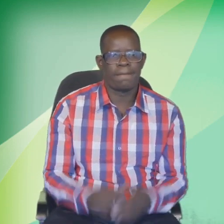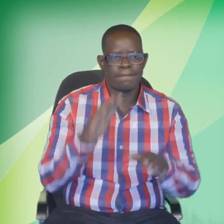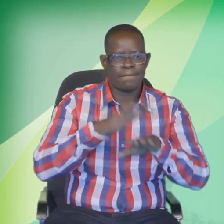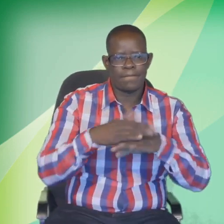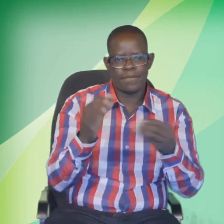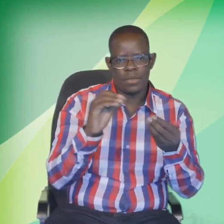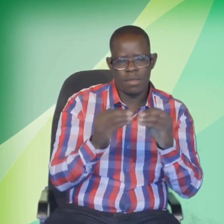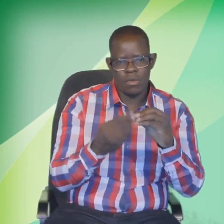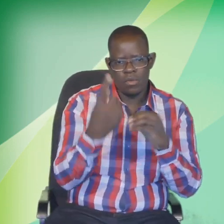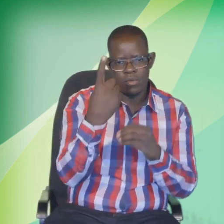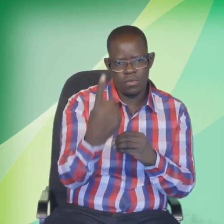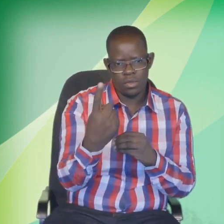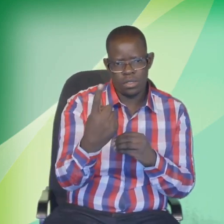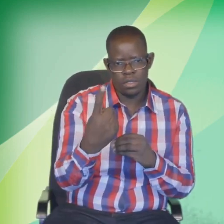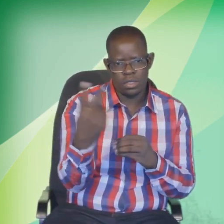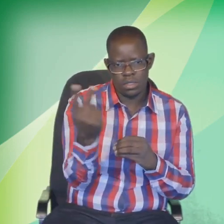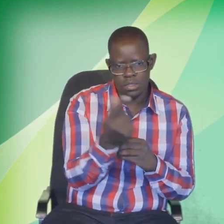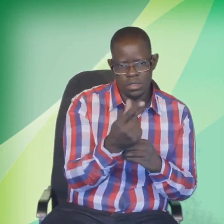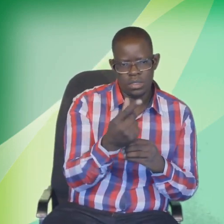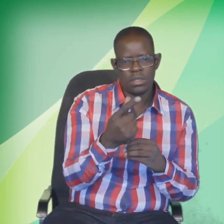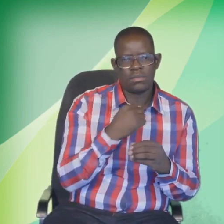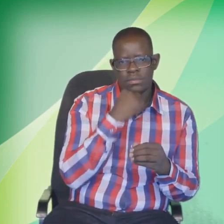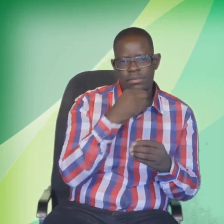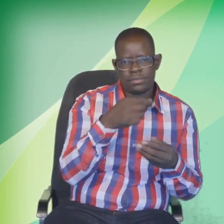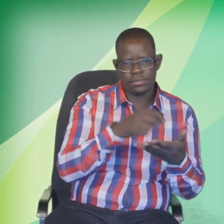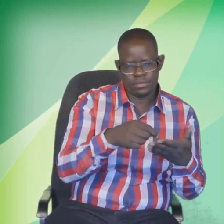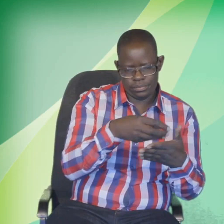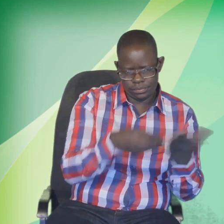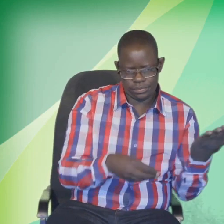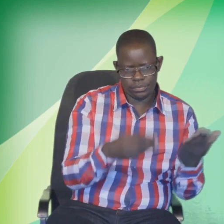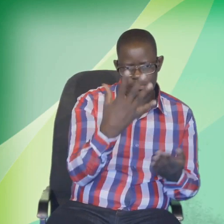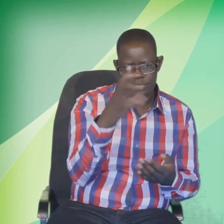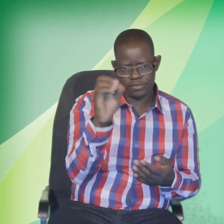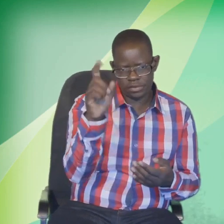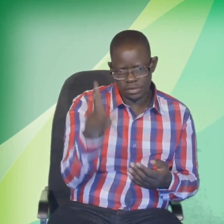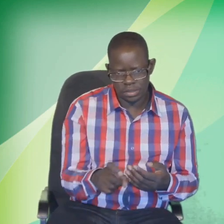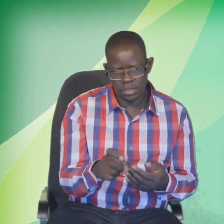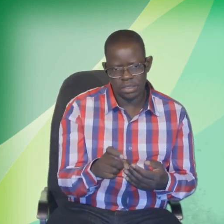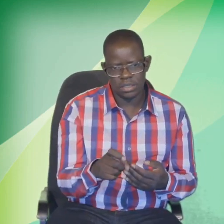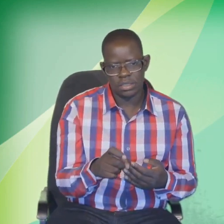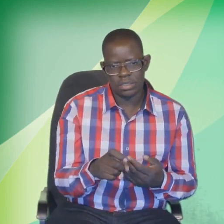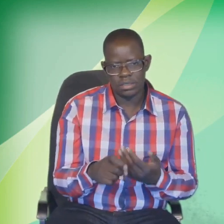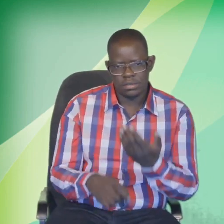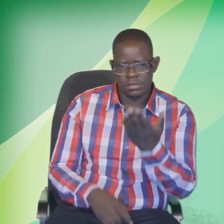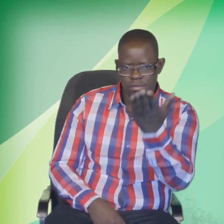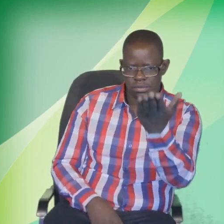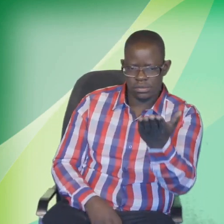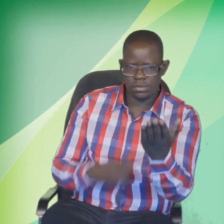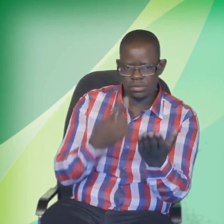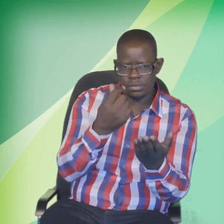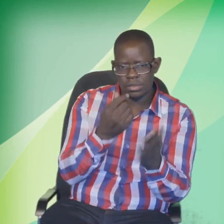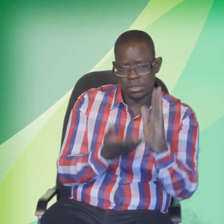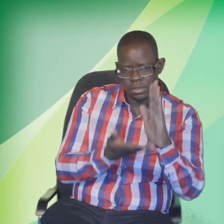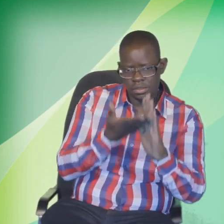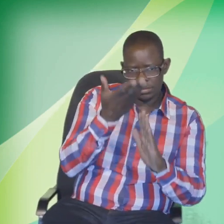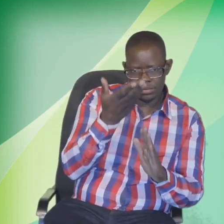example number 1, purchase of machine by check for 50,000. On the debit side, the machine increase